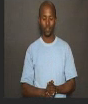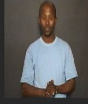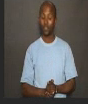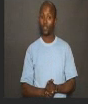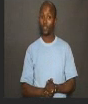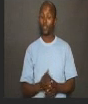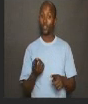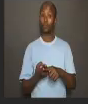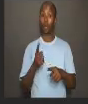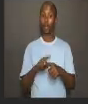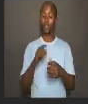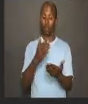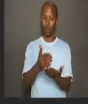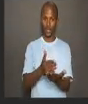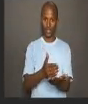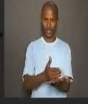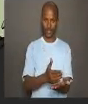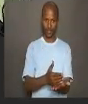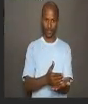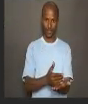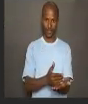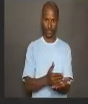Let's get back to our lesson.